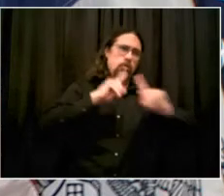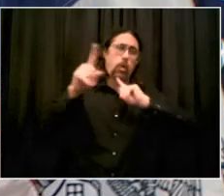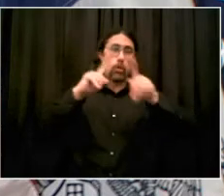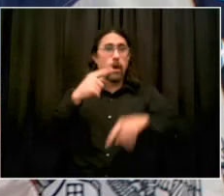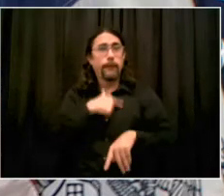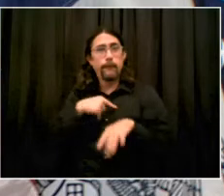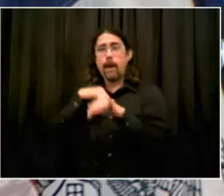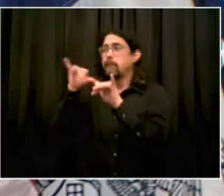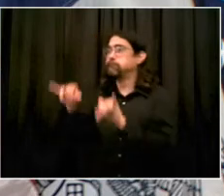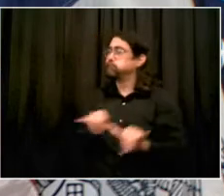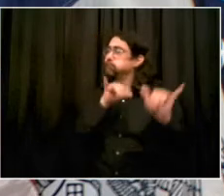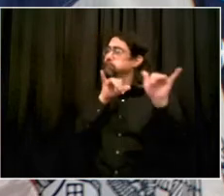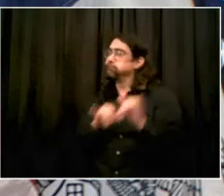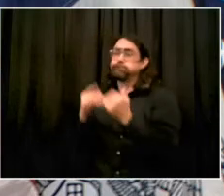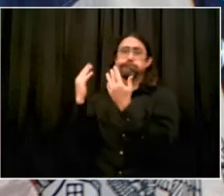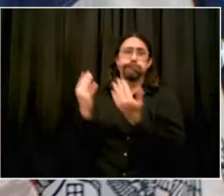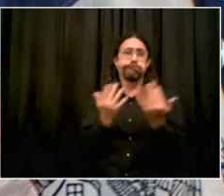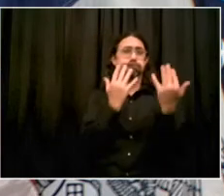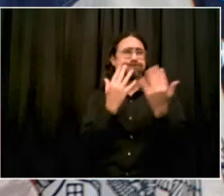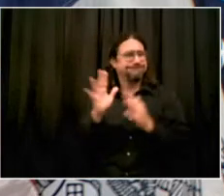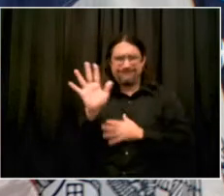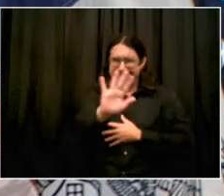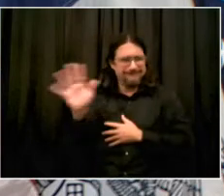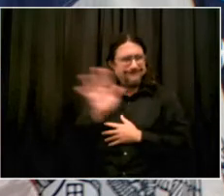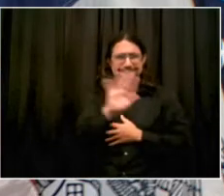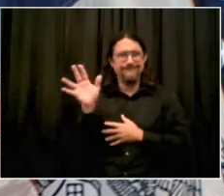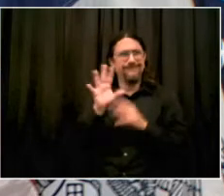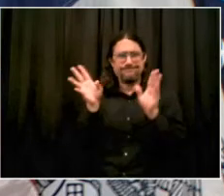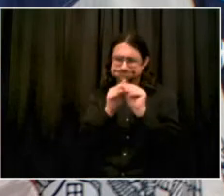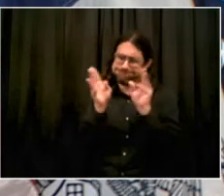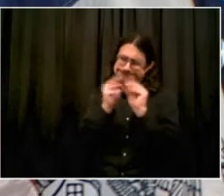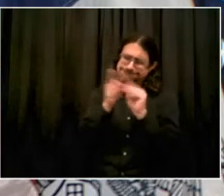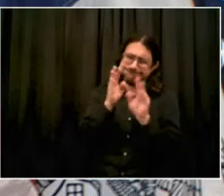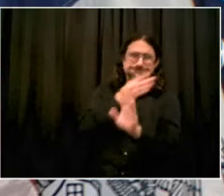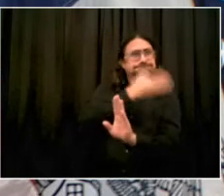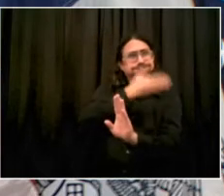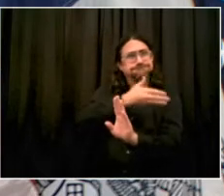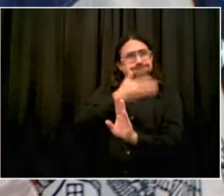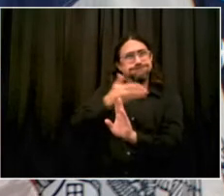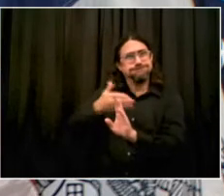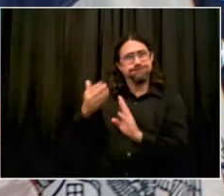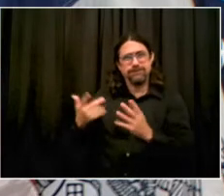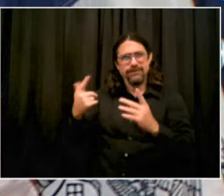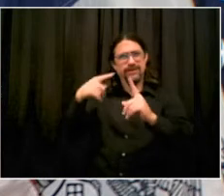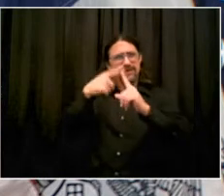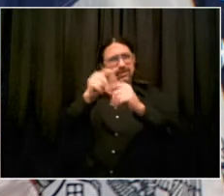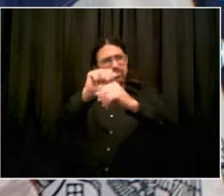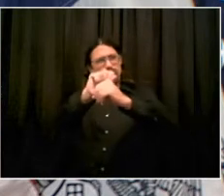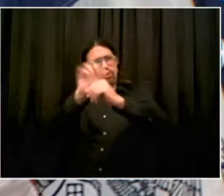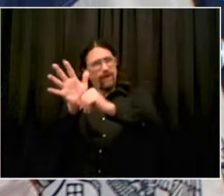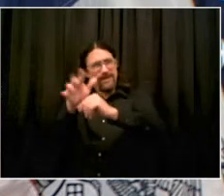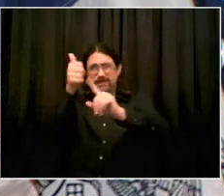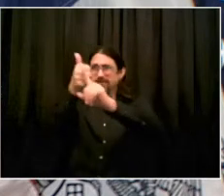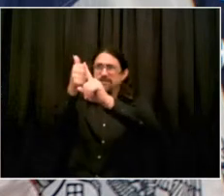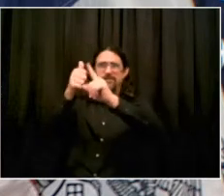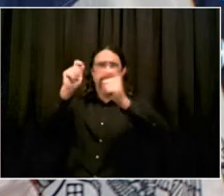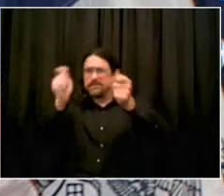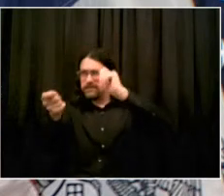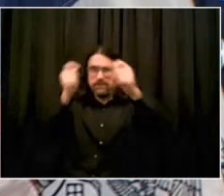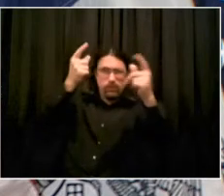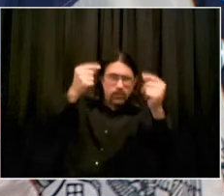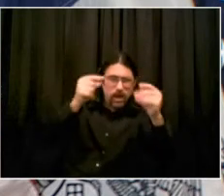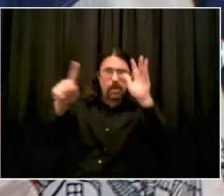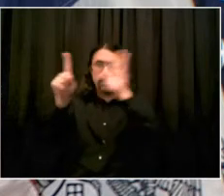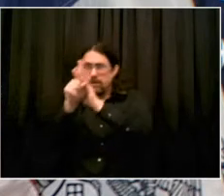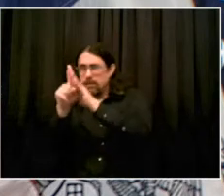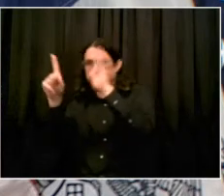system, blended in person, blended at home, and fully remote. I do think there was a problem of sort of clinging